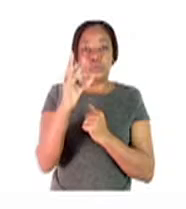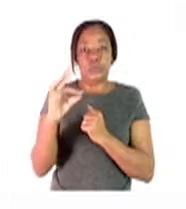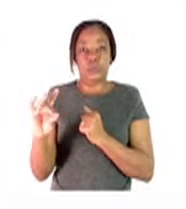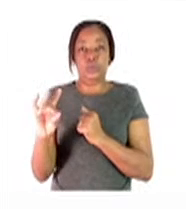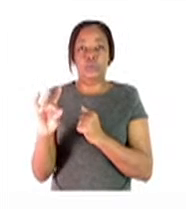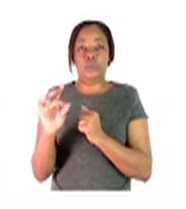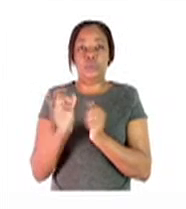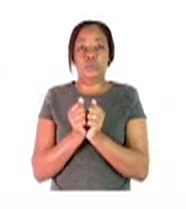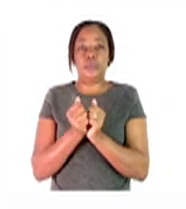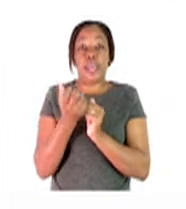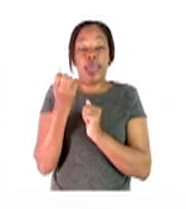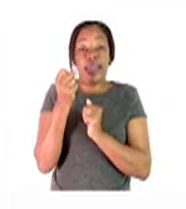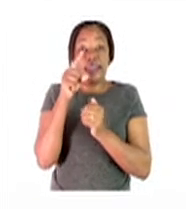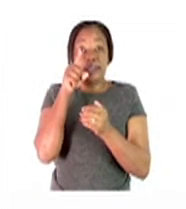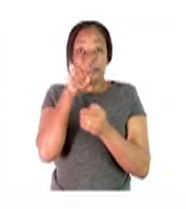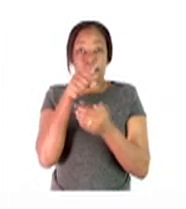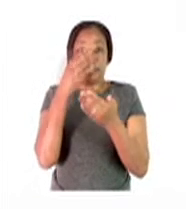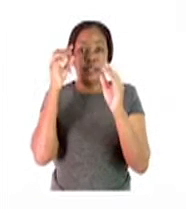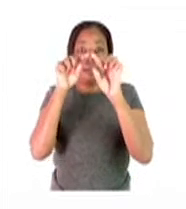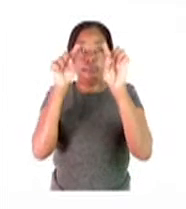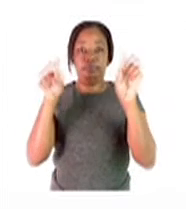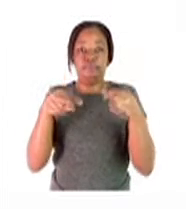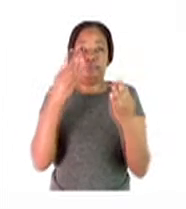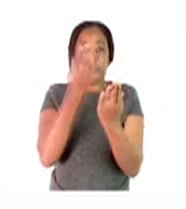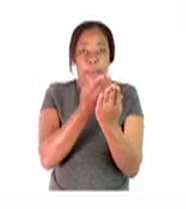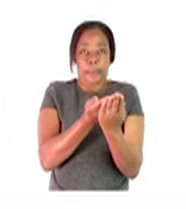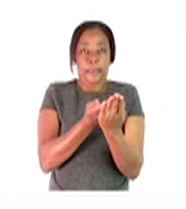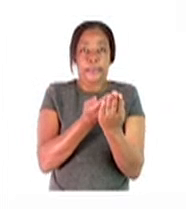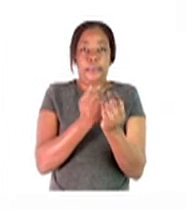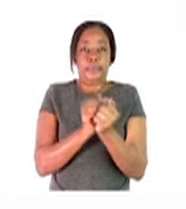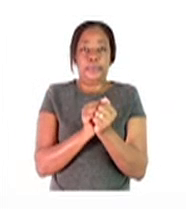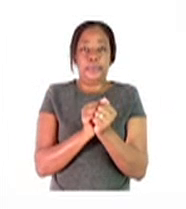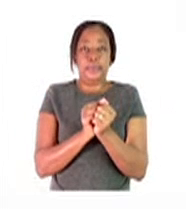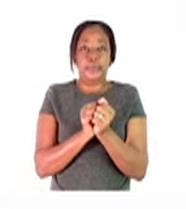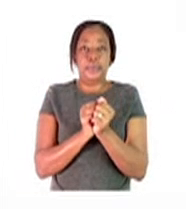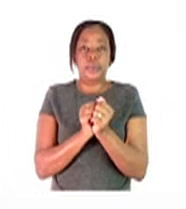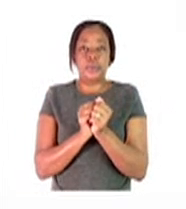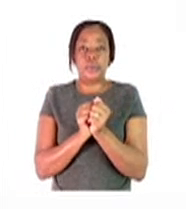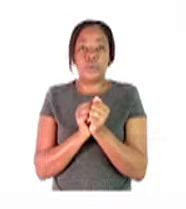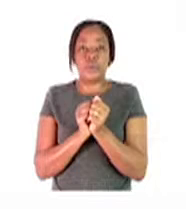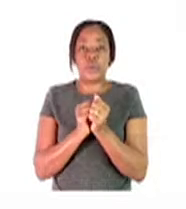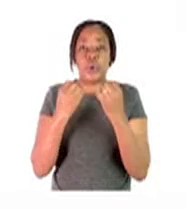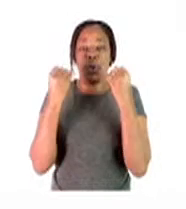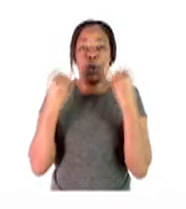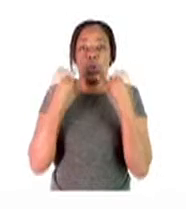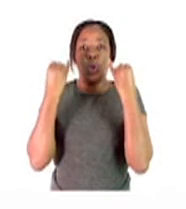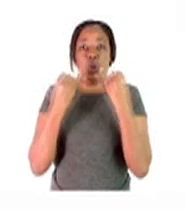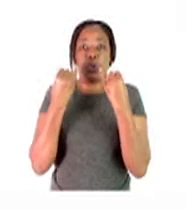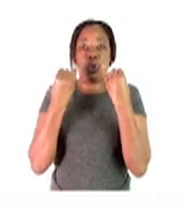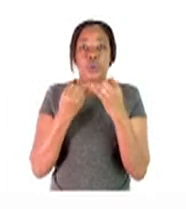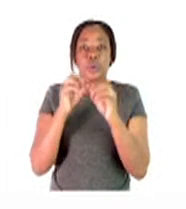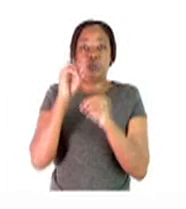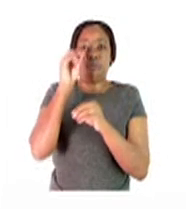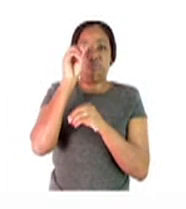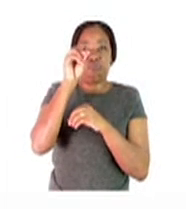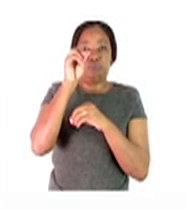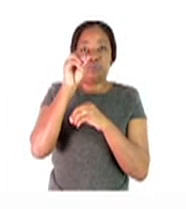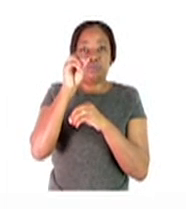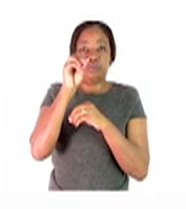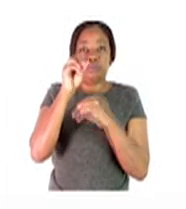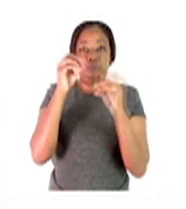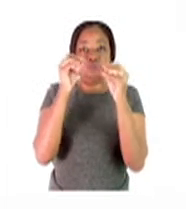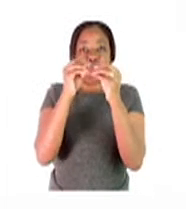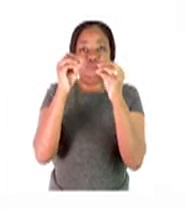All the communicating tools are there. And we are going to enjoy doing this puzzle